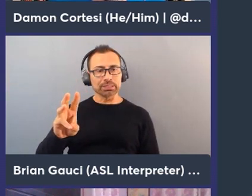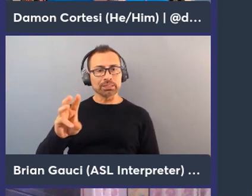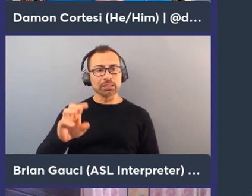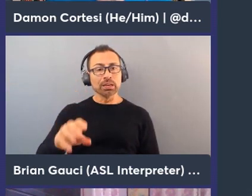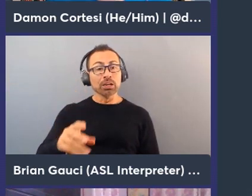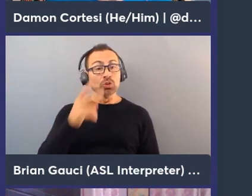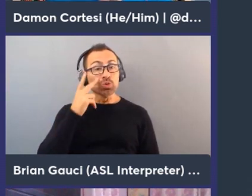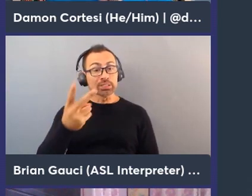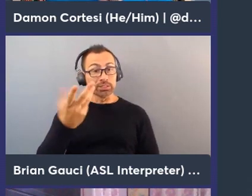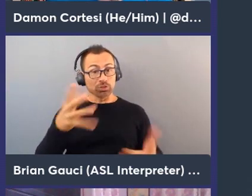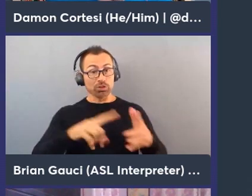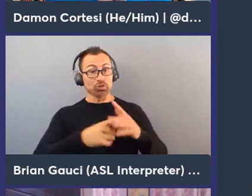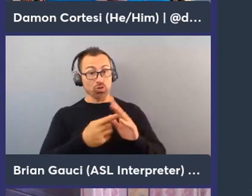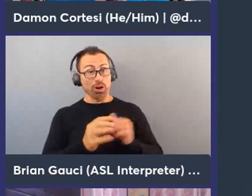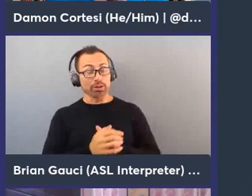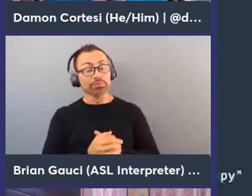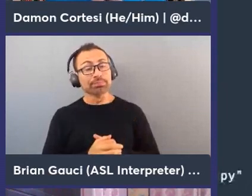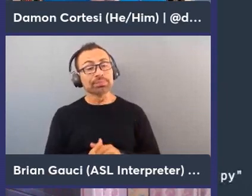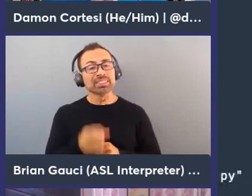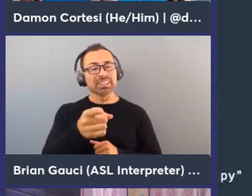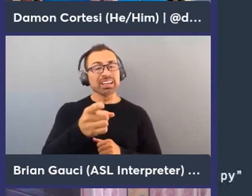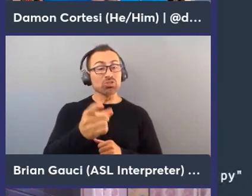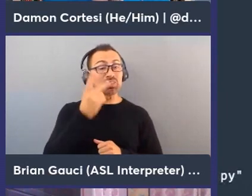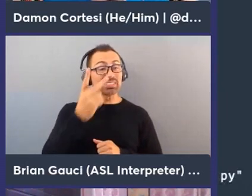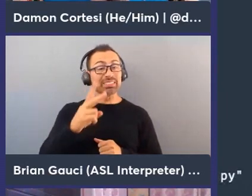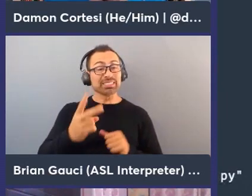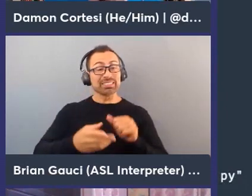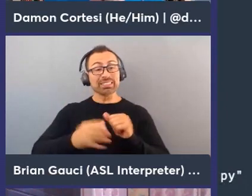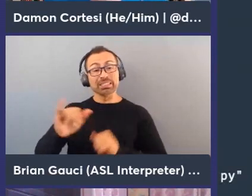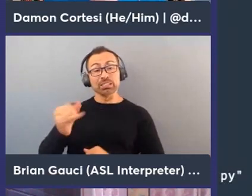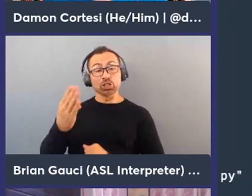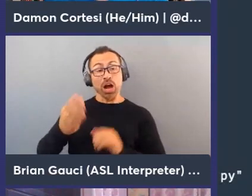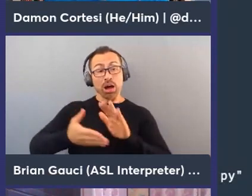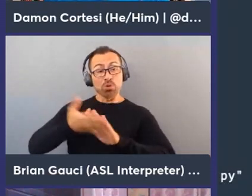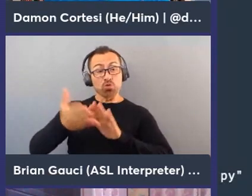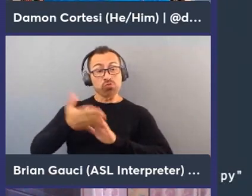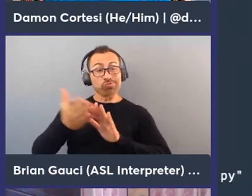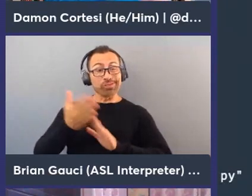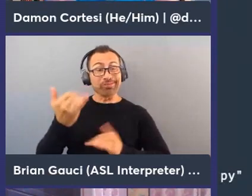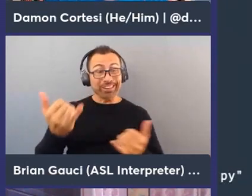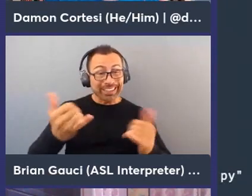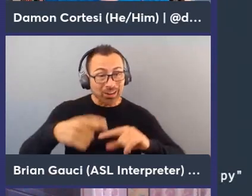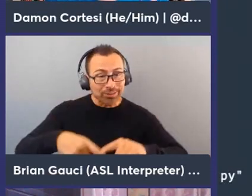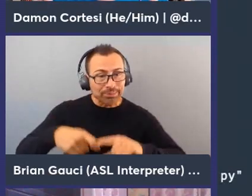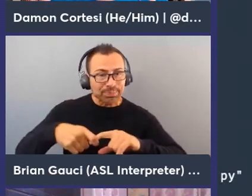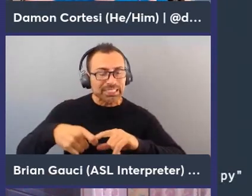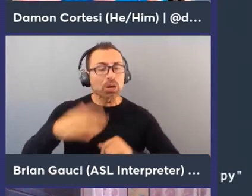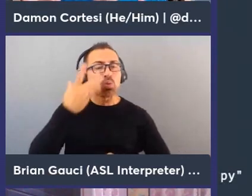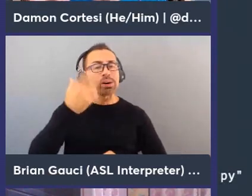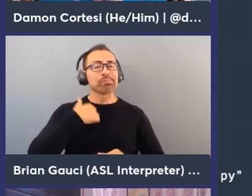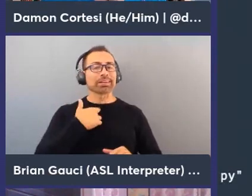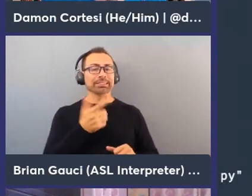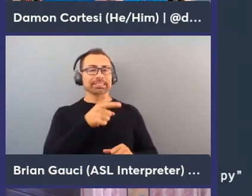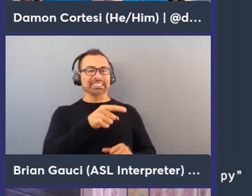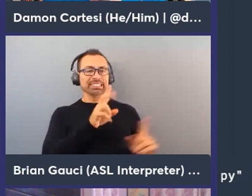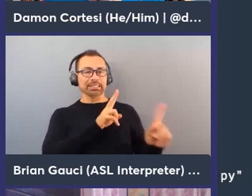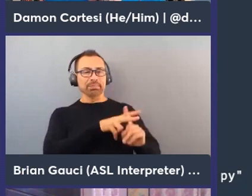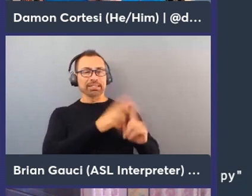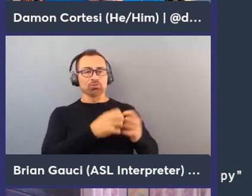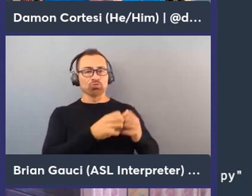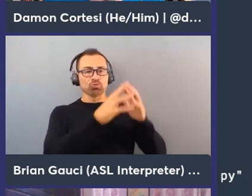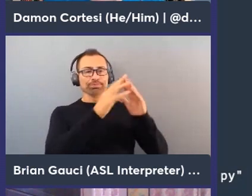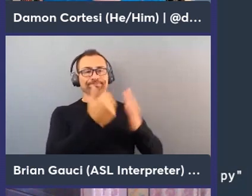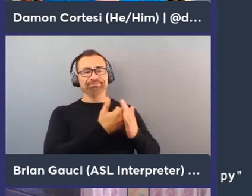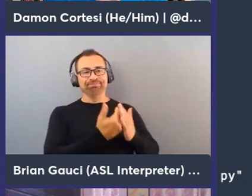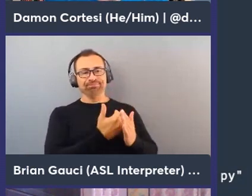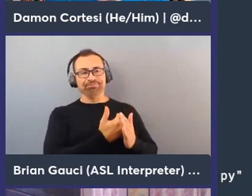run, that job run right now is going to be pending because I just created this application. So the application, when you first create it, is